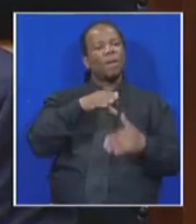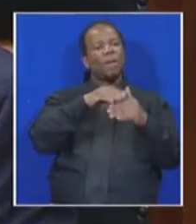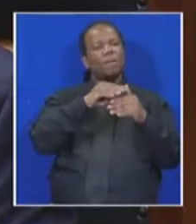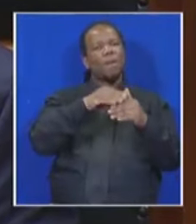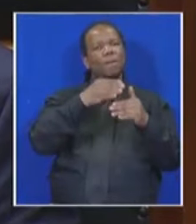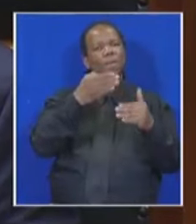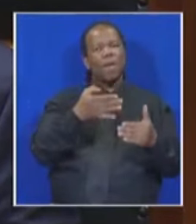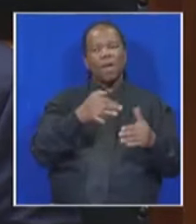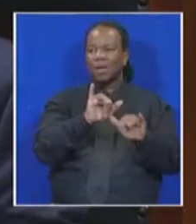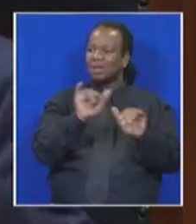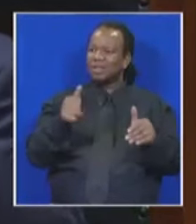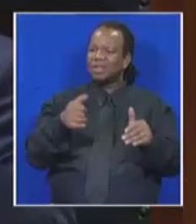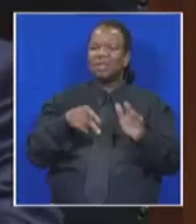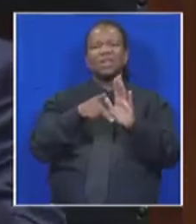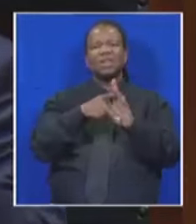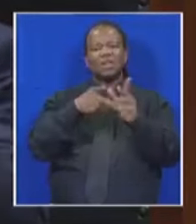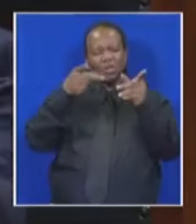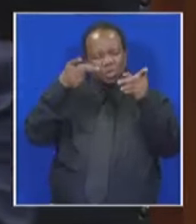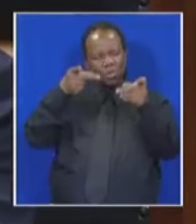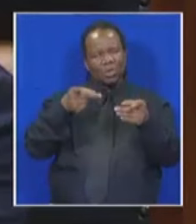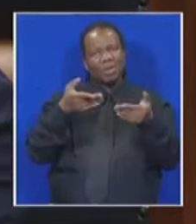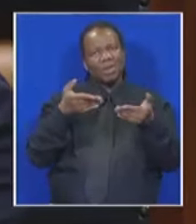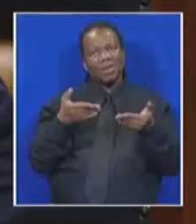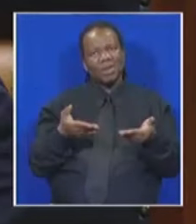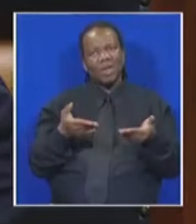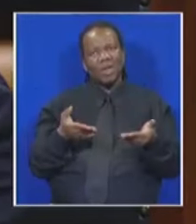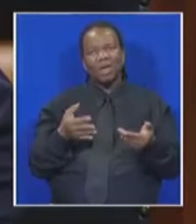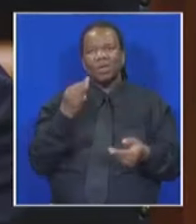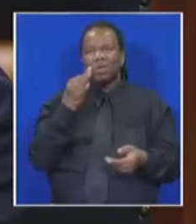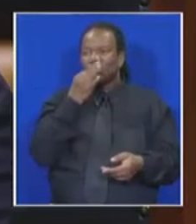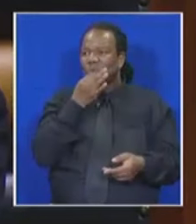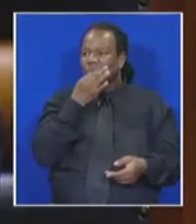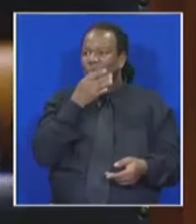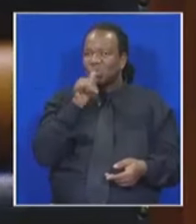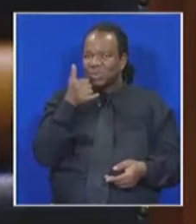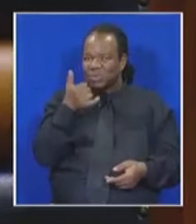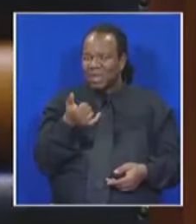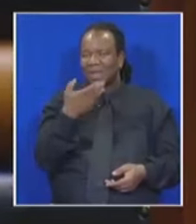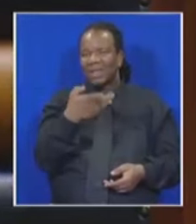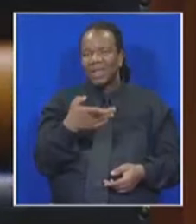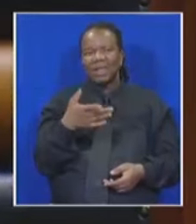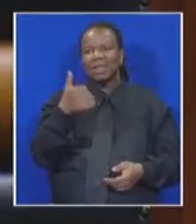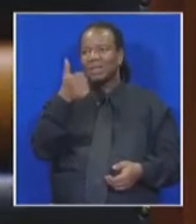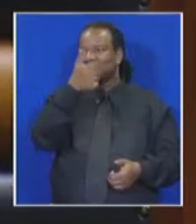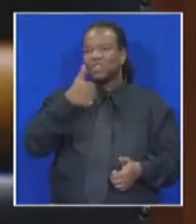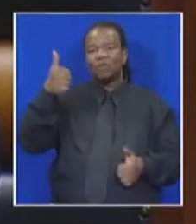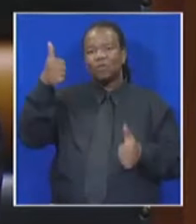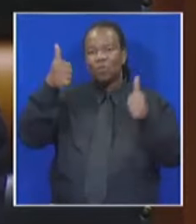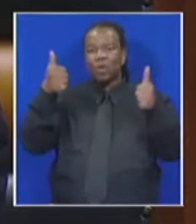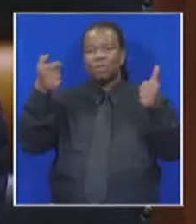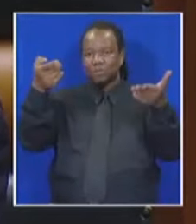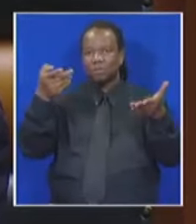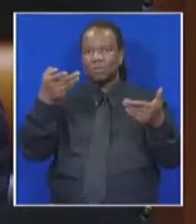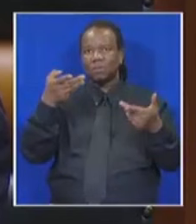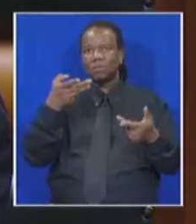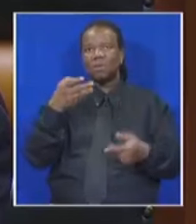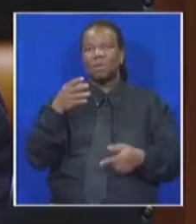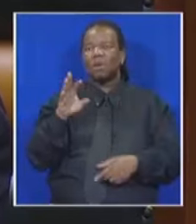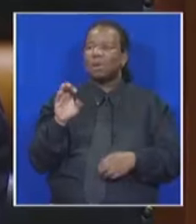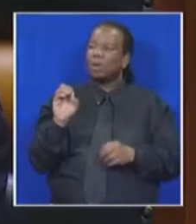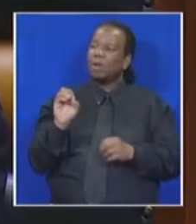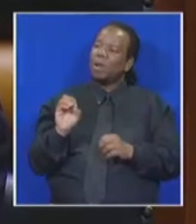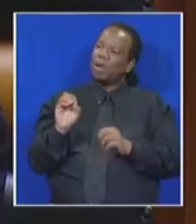a ruling now that the chief... Honorable member, you That insisted. member who is speaking... Honorable member, take your seat. I gave you an